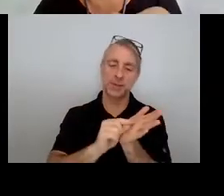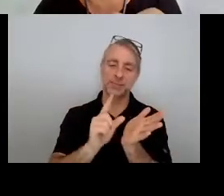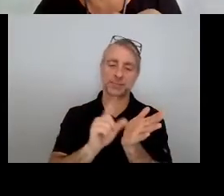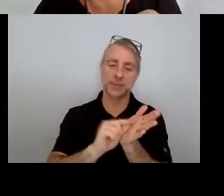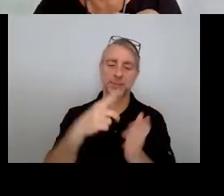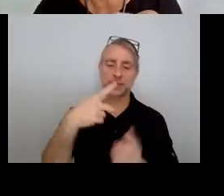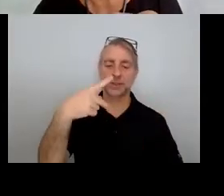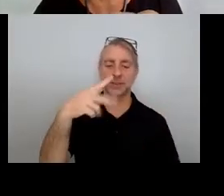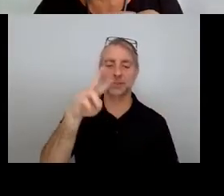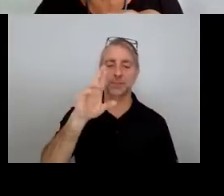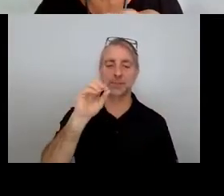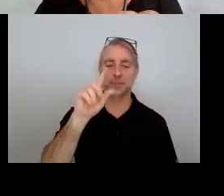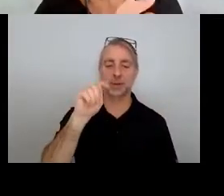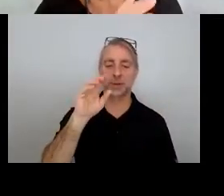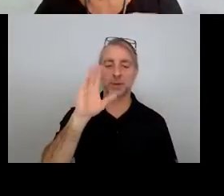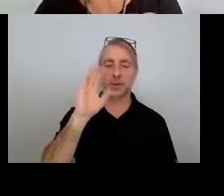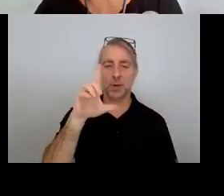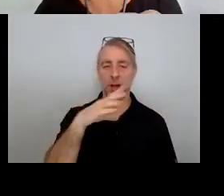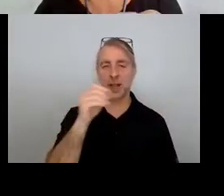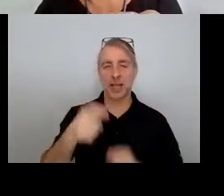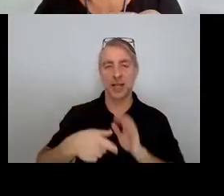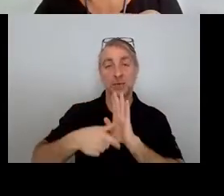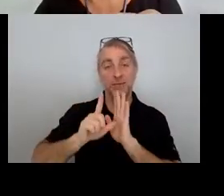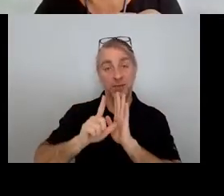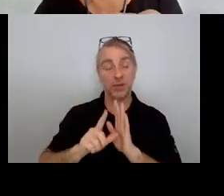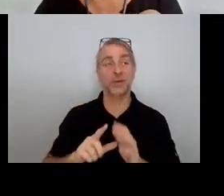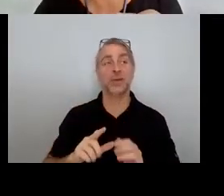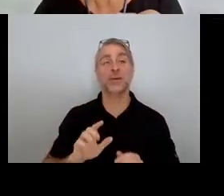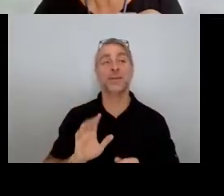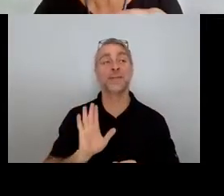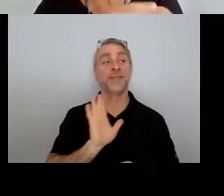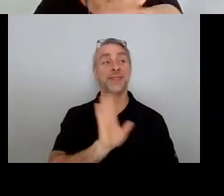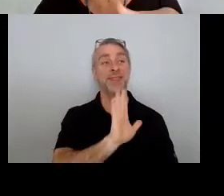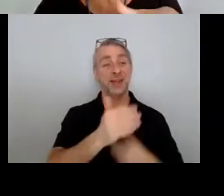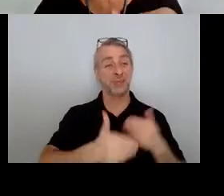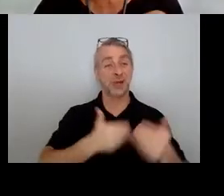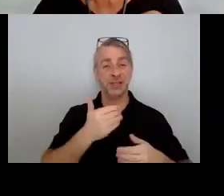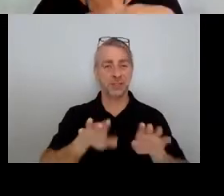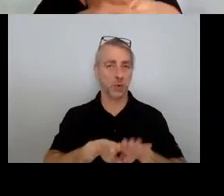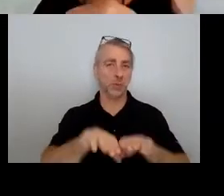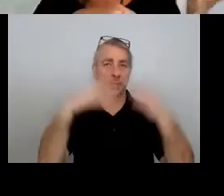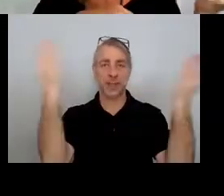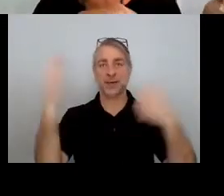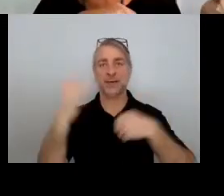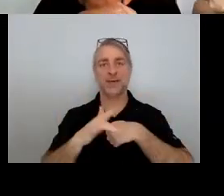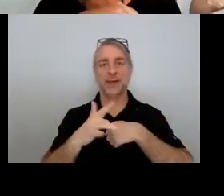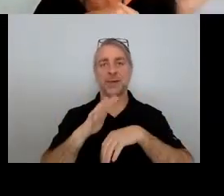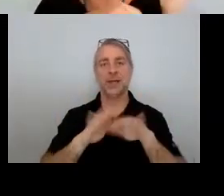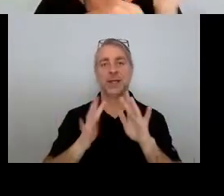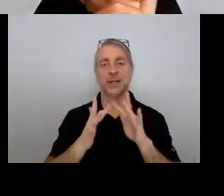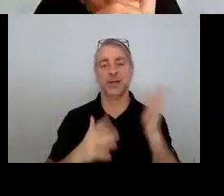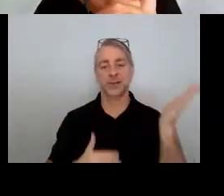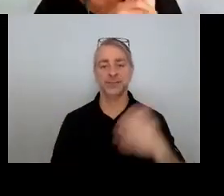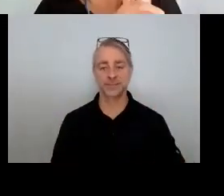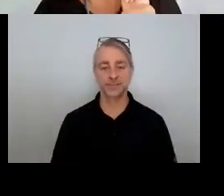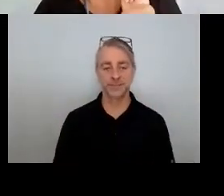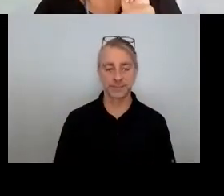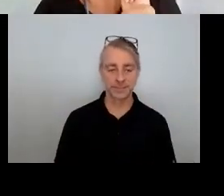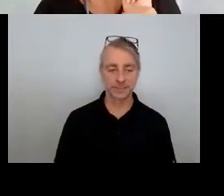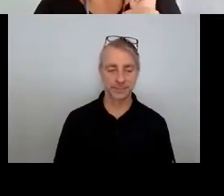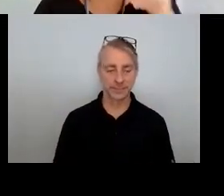and completed reviews that are open access on their website. And since the data from a systematic review